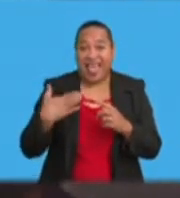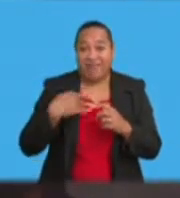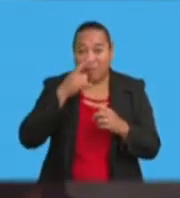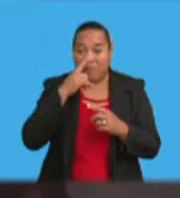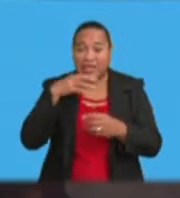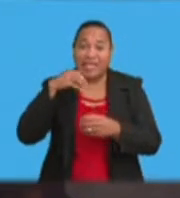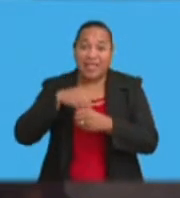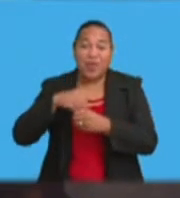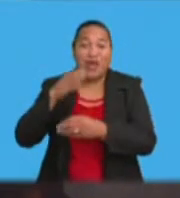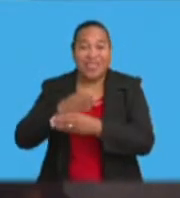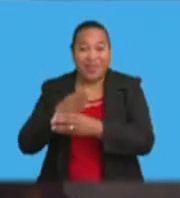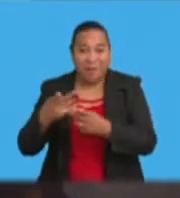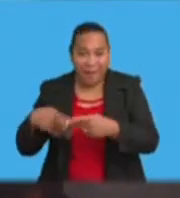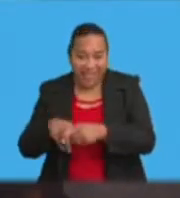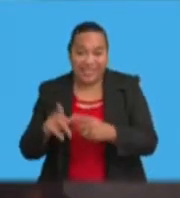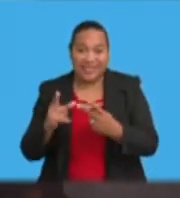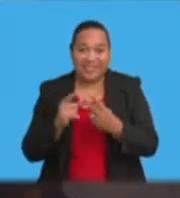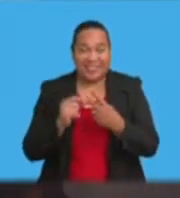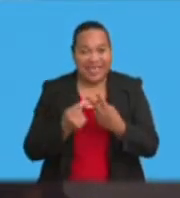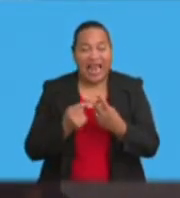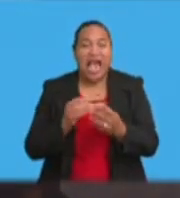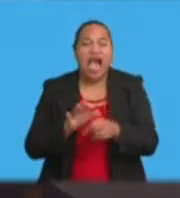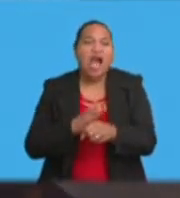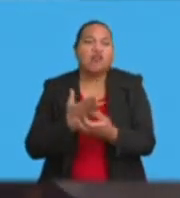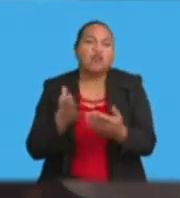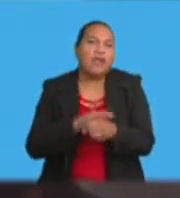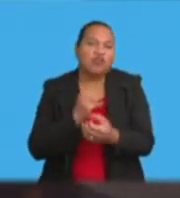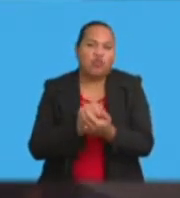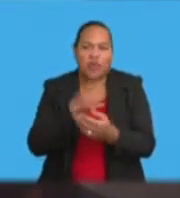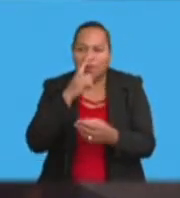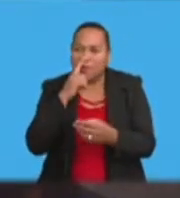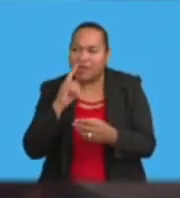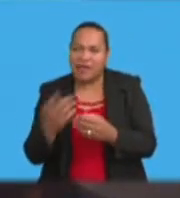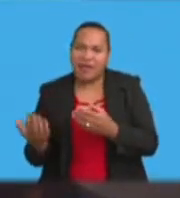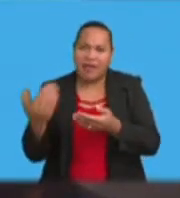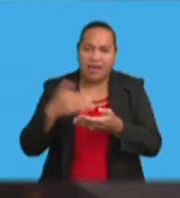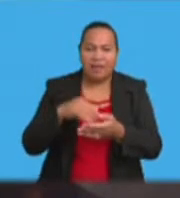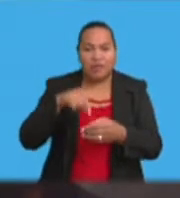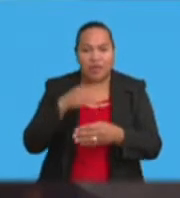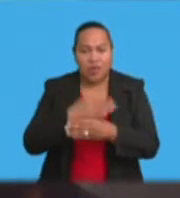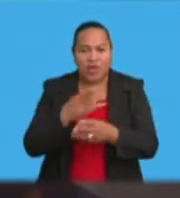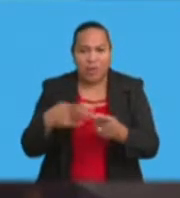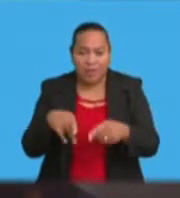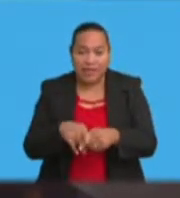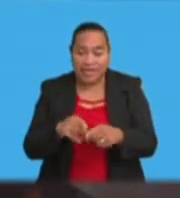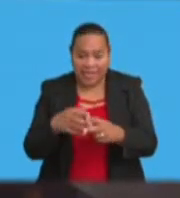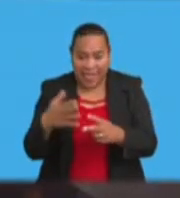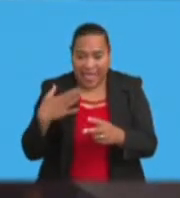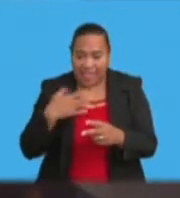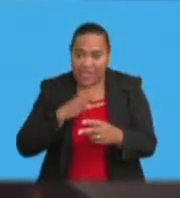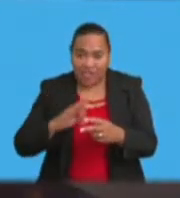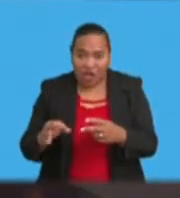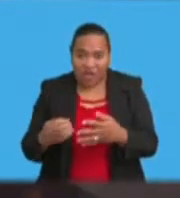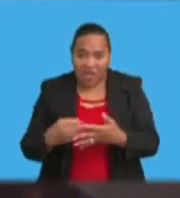in workplaces. And secondly, how do you make sure that when people come to the workplace itself, their health is not affected